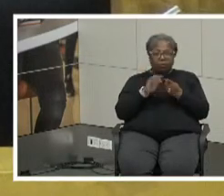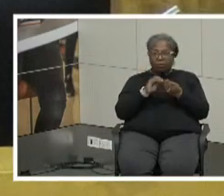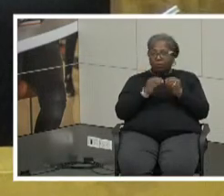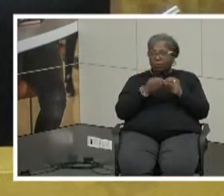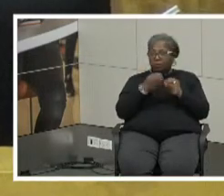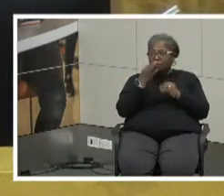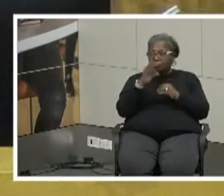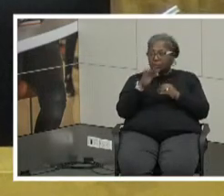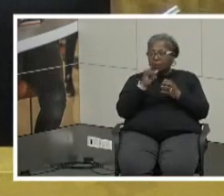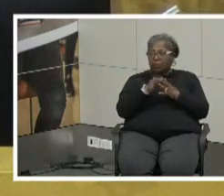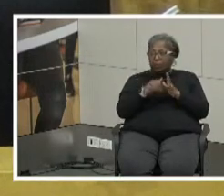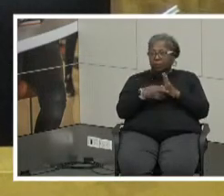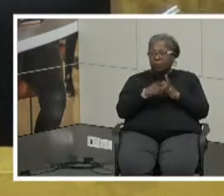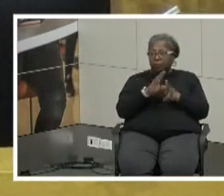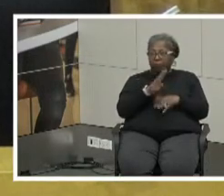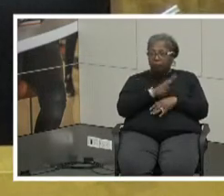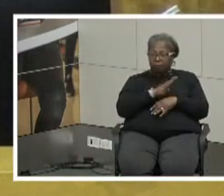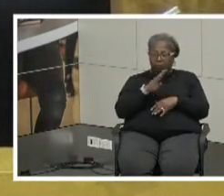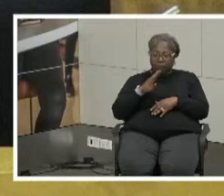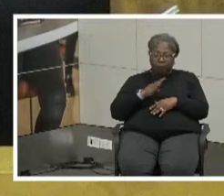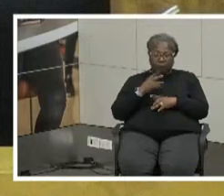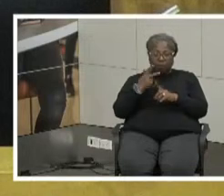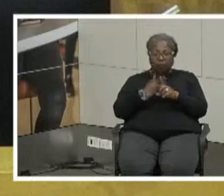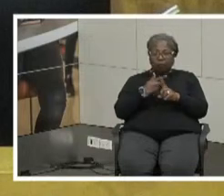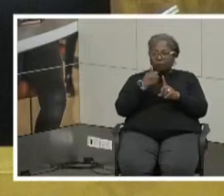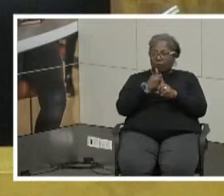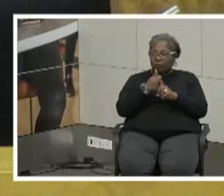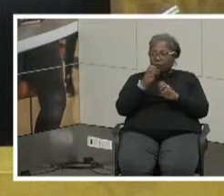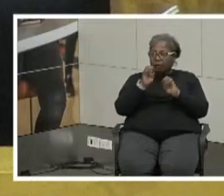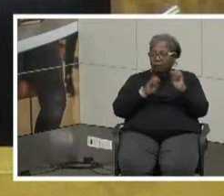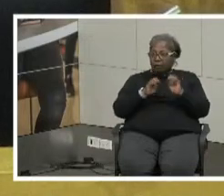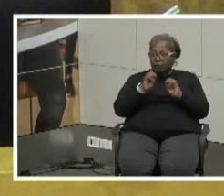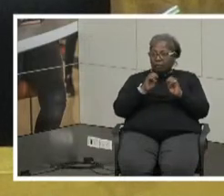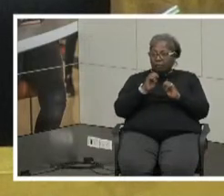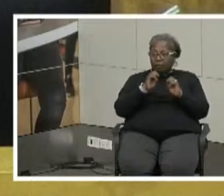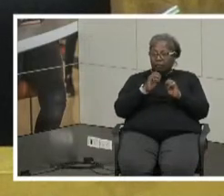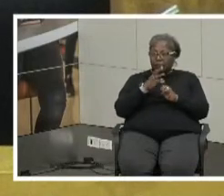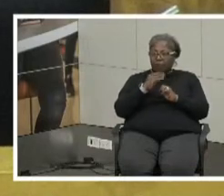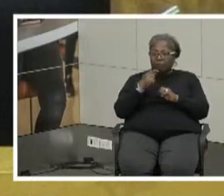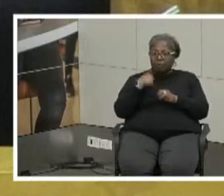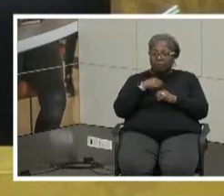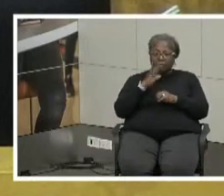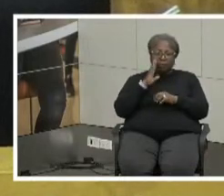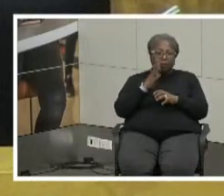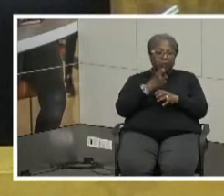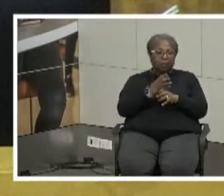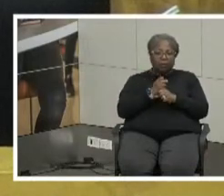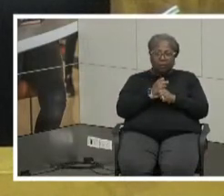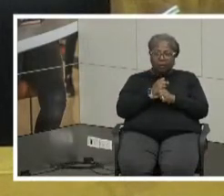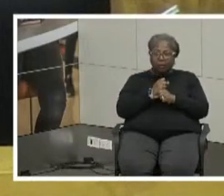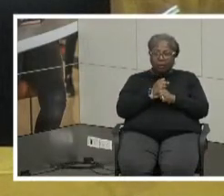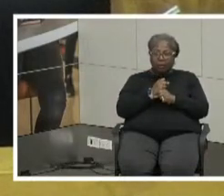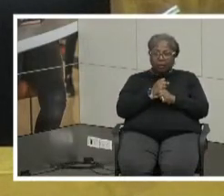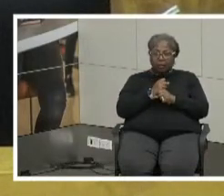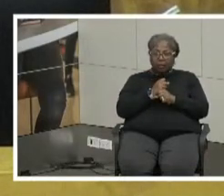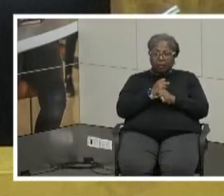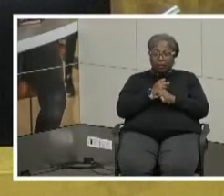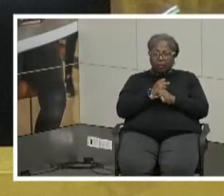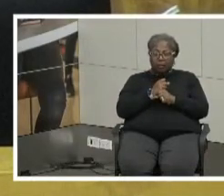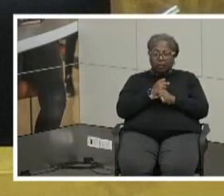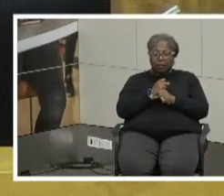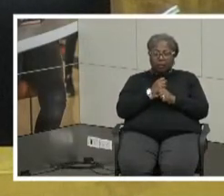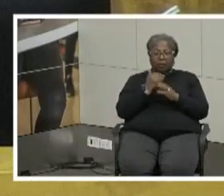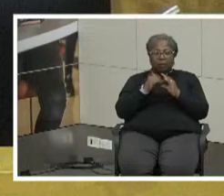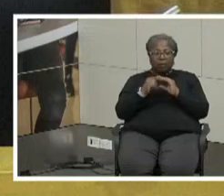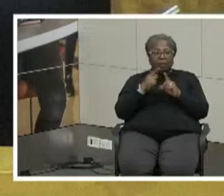19 which is the review of the board's quarterly self-evaluation um we received a um a an